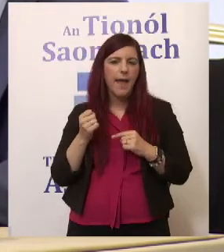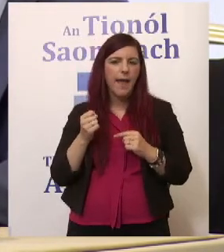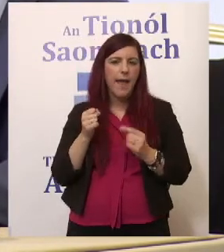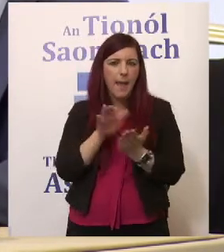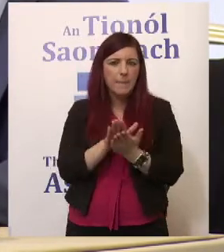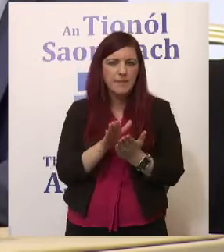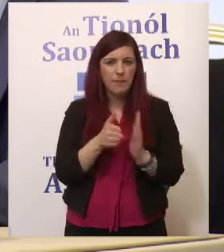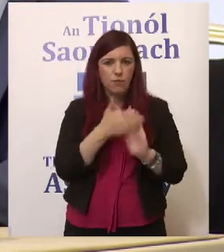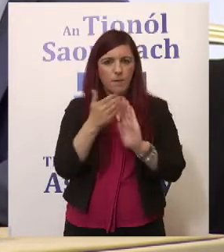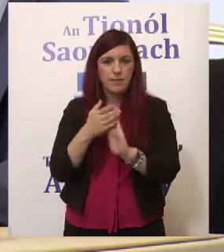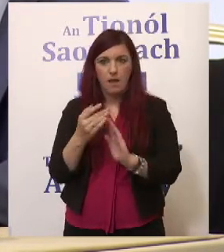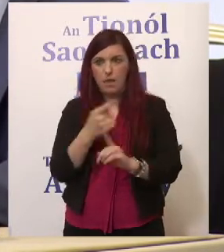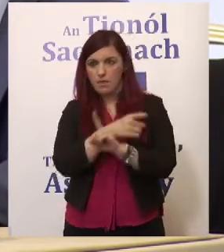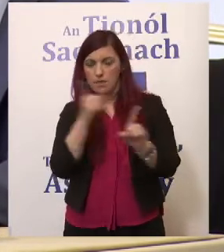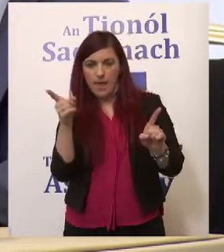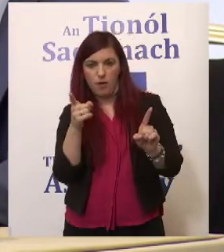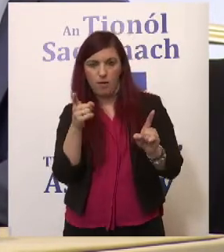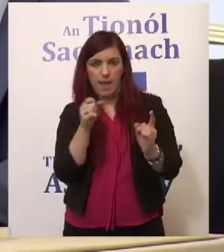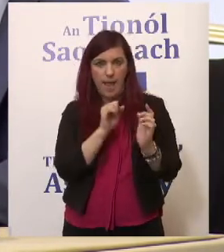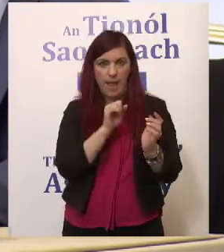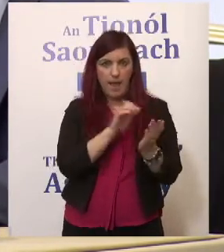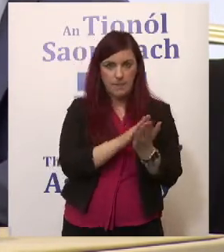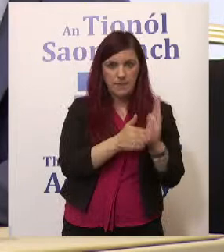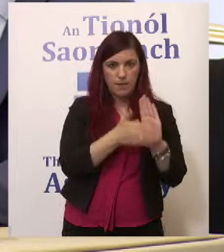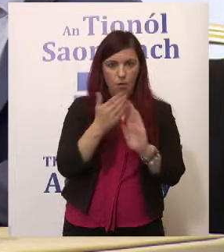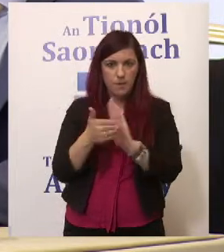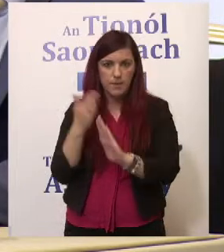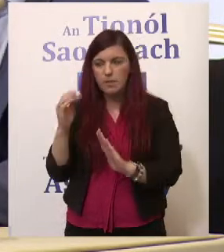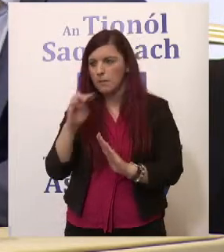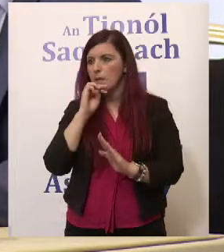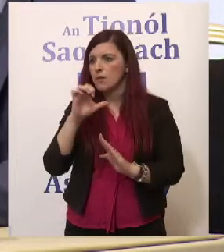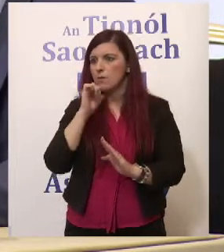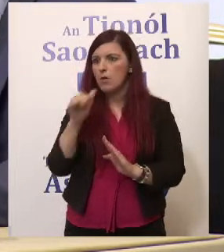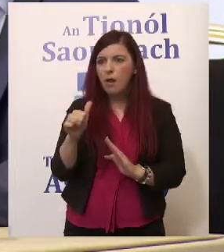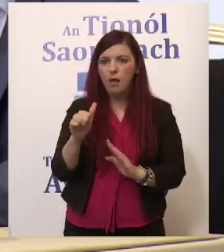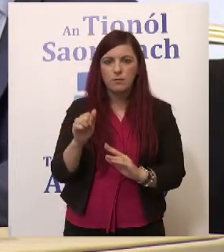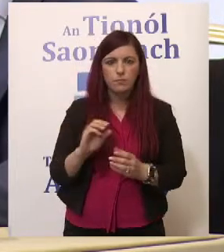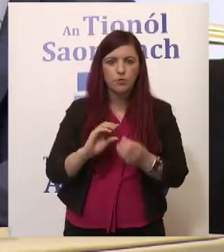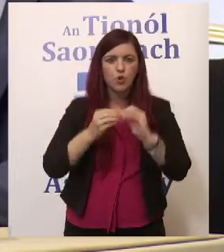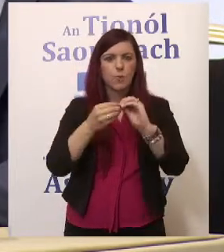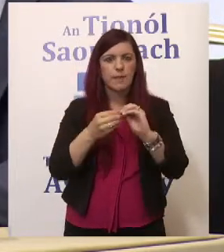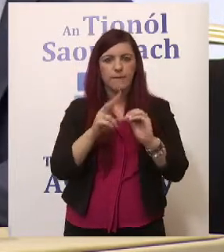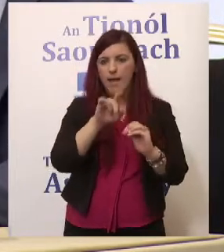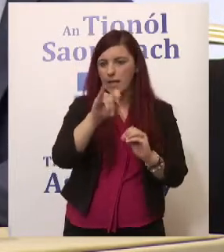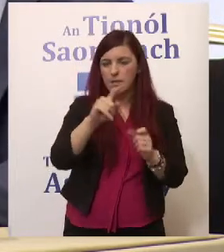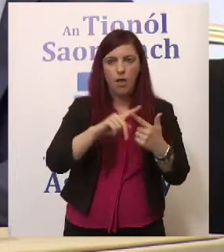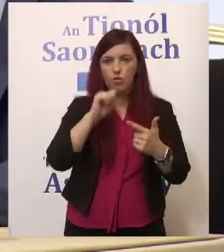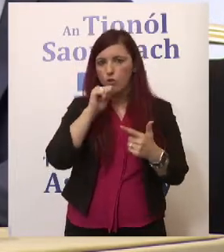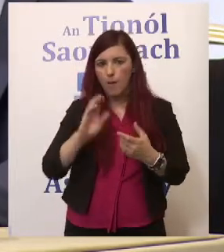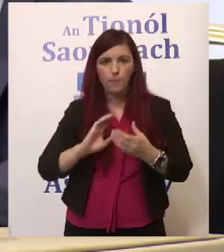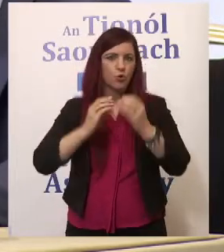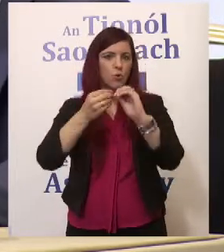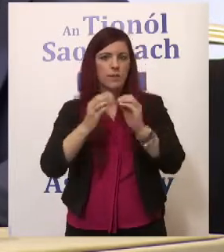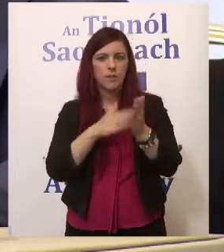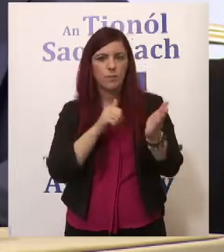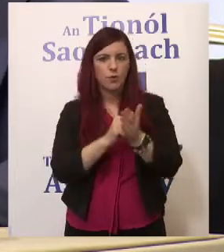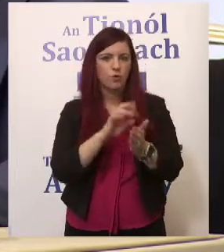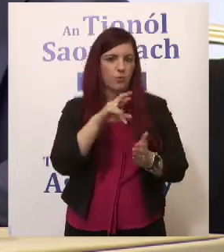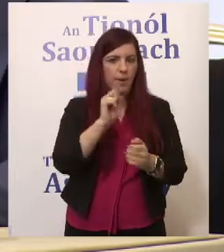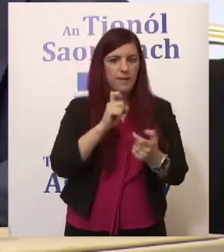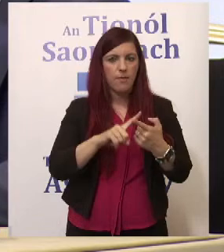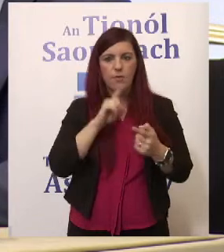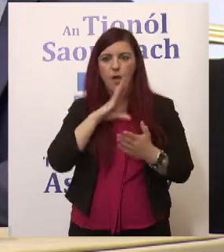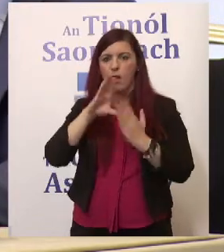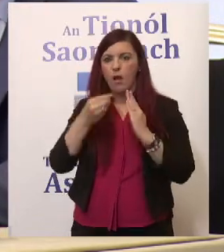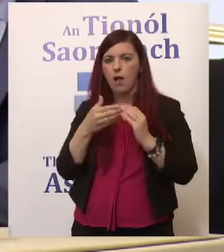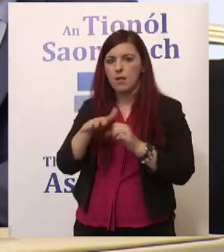lying vacant, they're not producing LPT, they're not producing commercial rates, they're a cost on their communities directly,